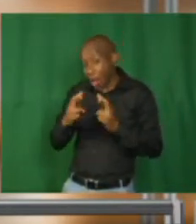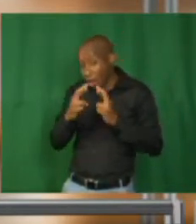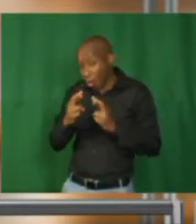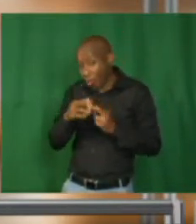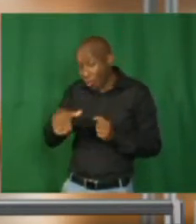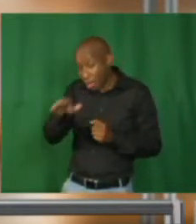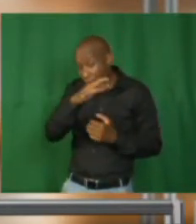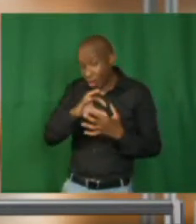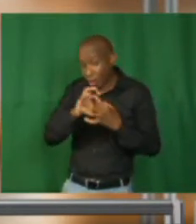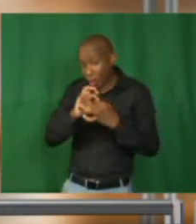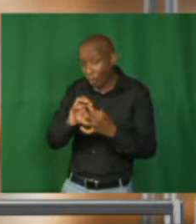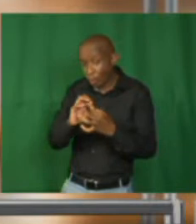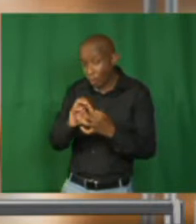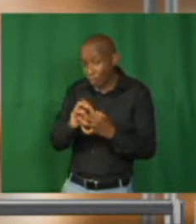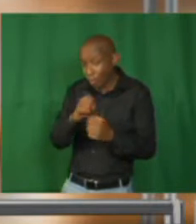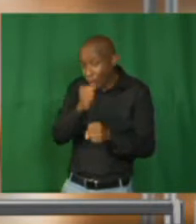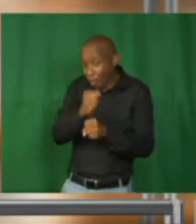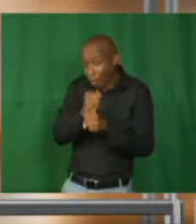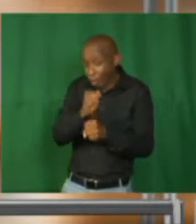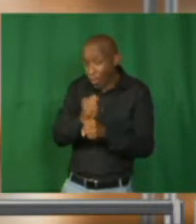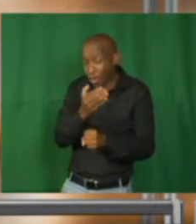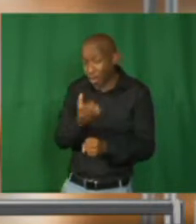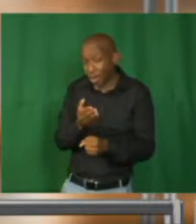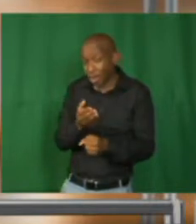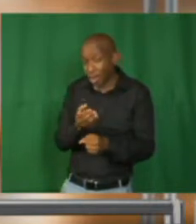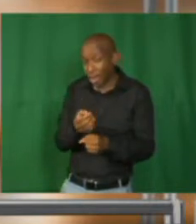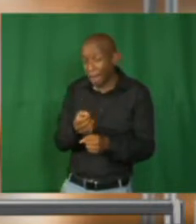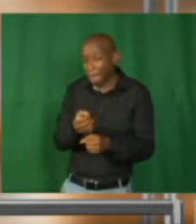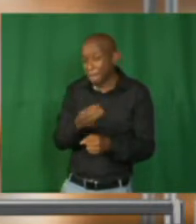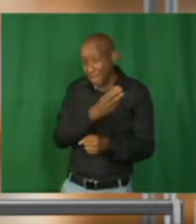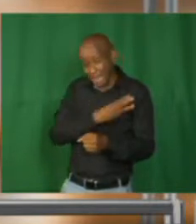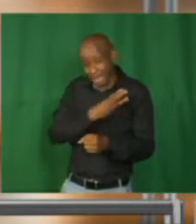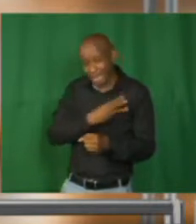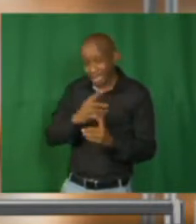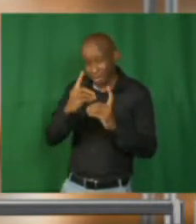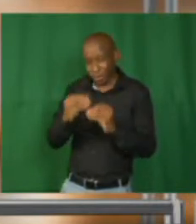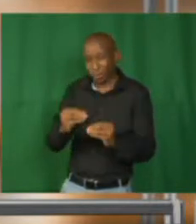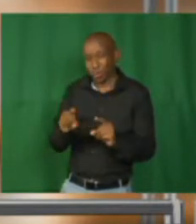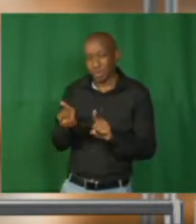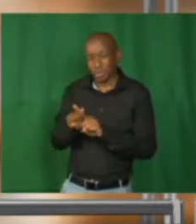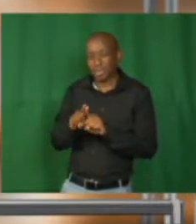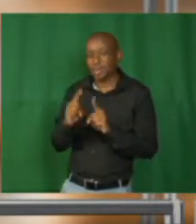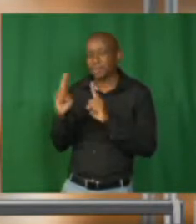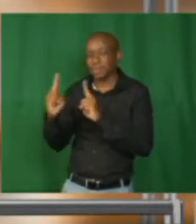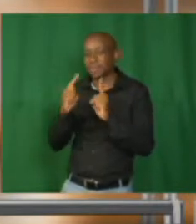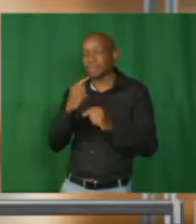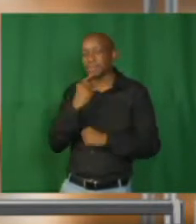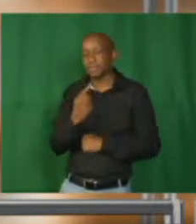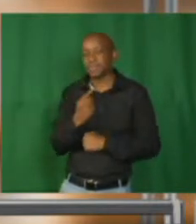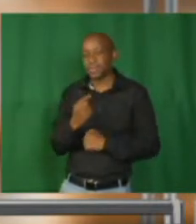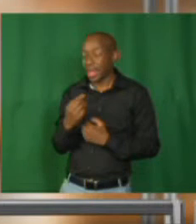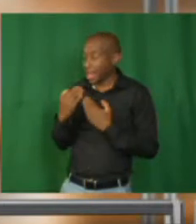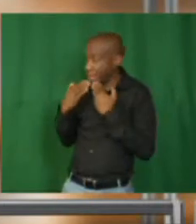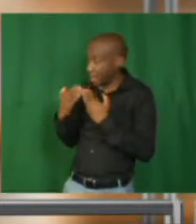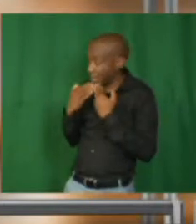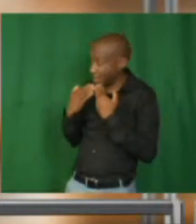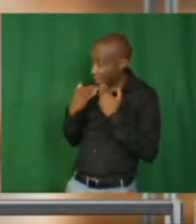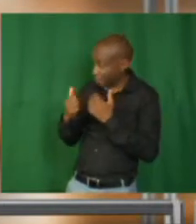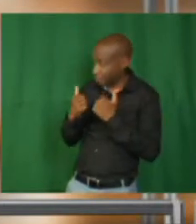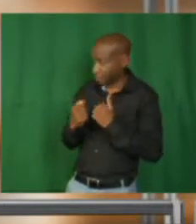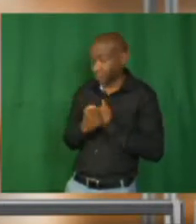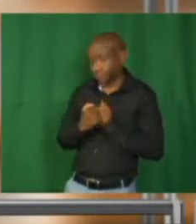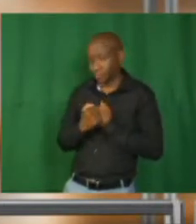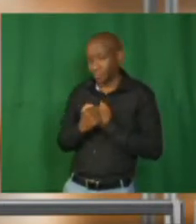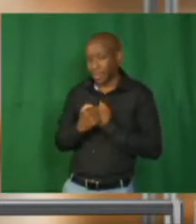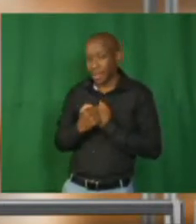got that part of the homework and you'll be able to flex your muscles like Mr. Dlamini has said. Thank you so much for a great lesson.